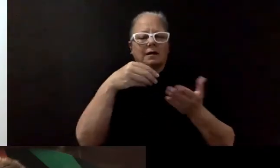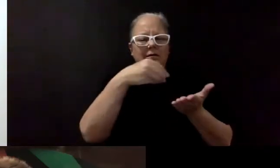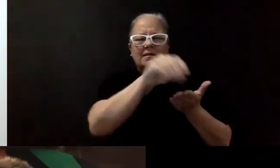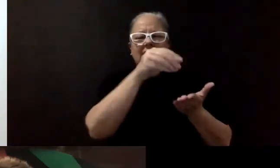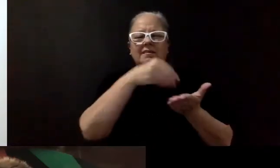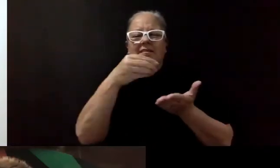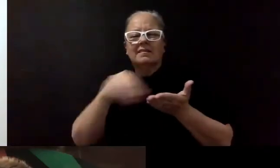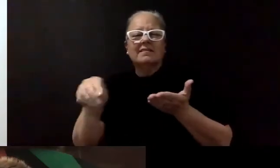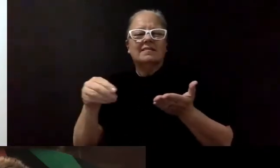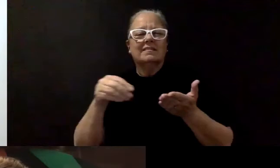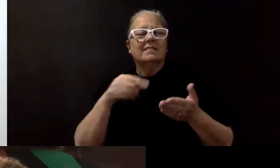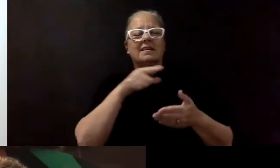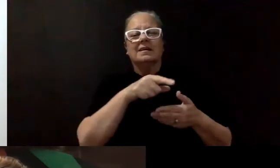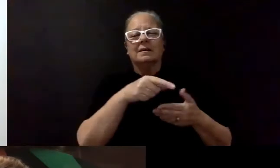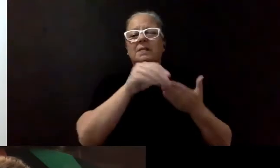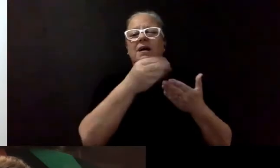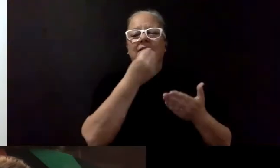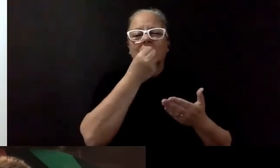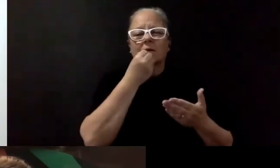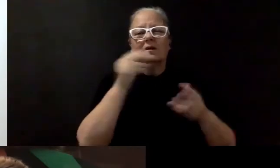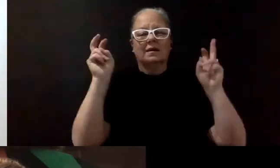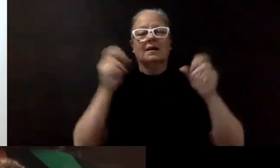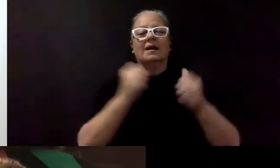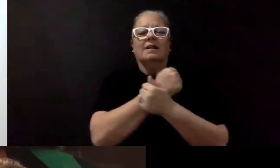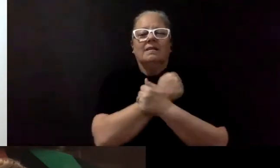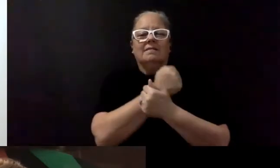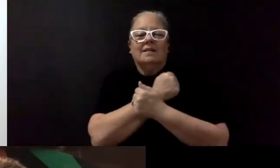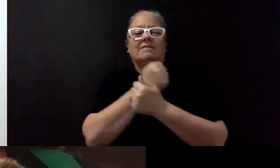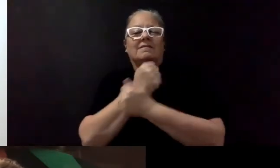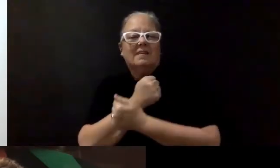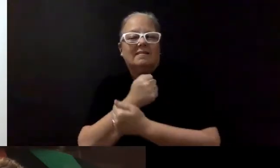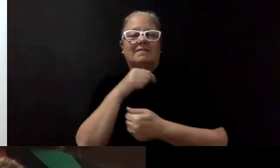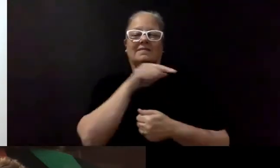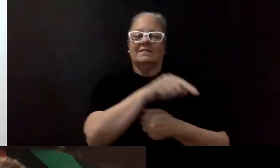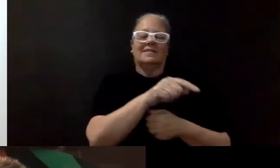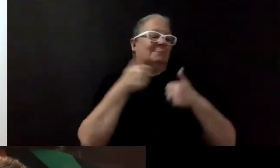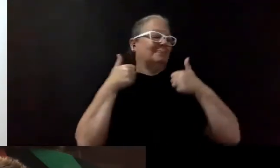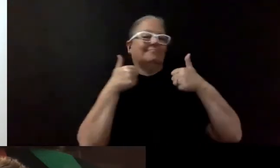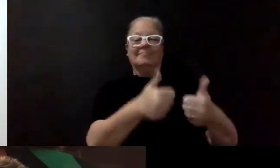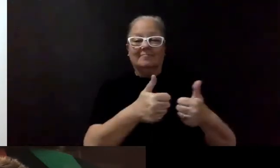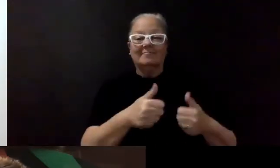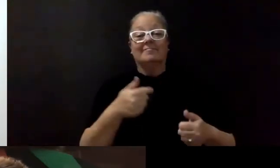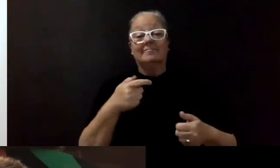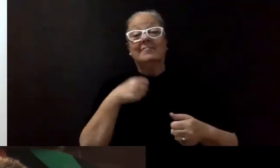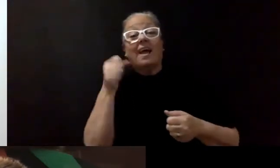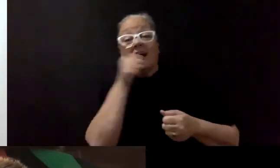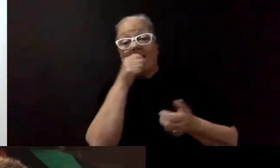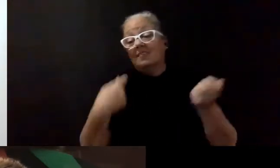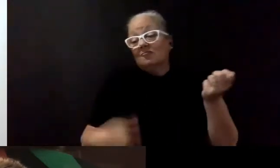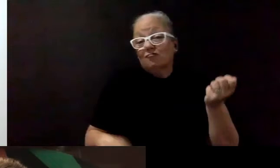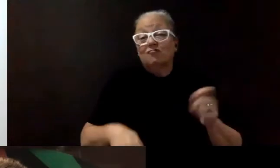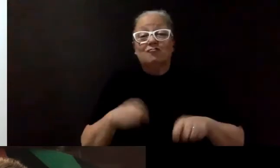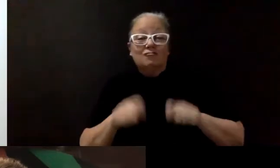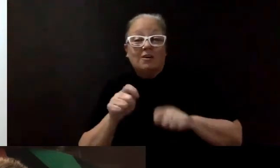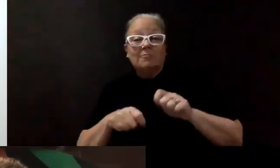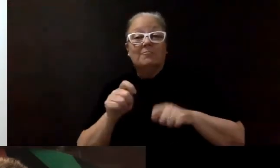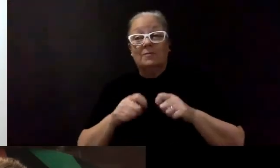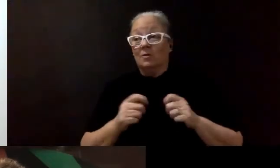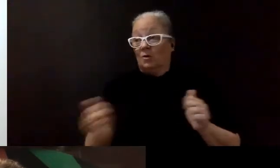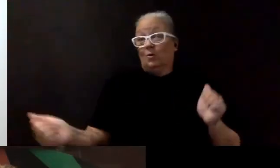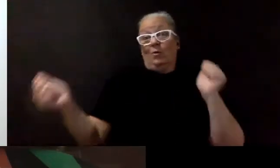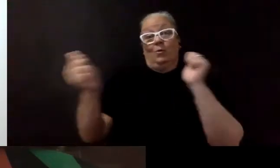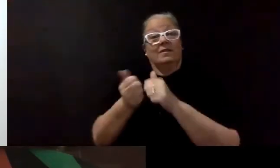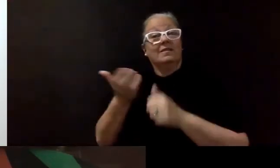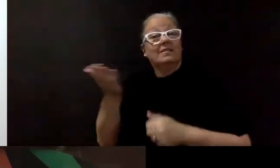song. It's called Love, Love, Love. It's a great song. But we ended up playing that song with him at the end of the concert, and we